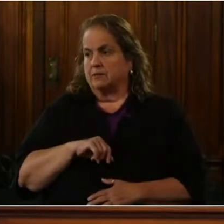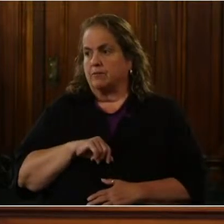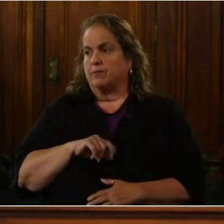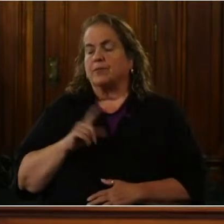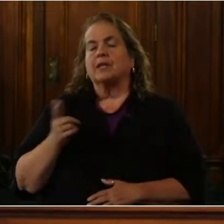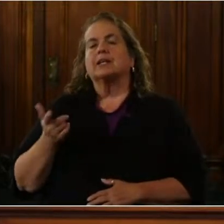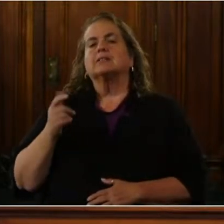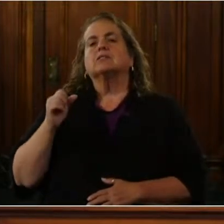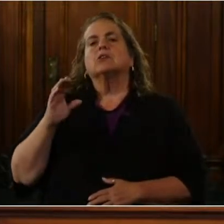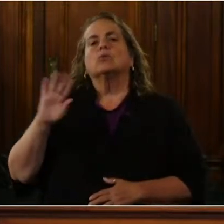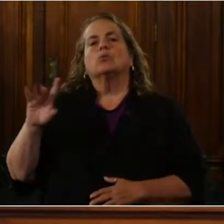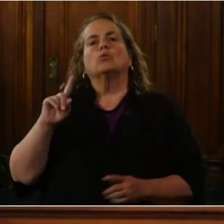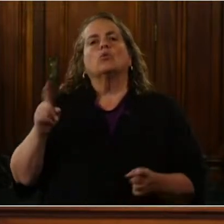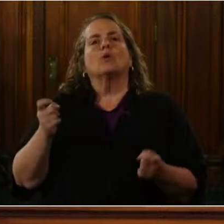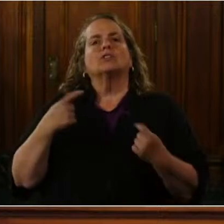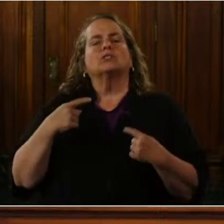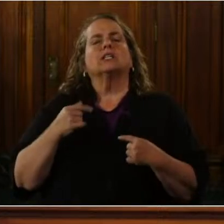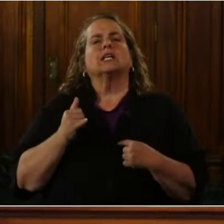is what type of